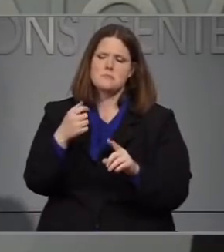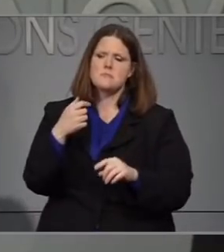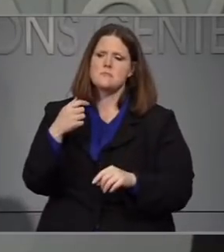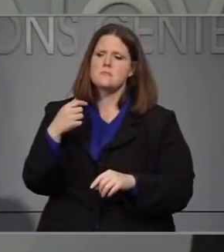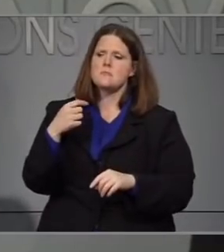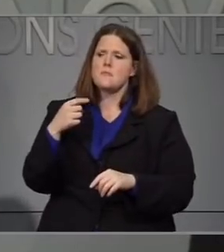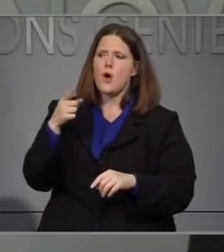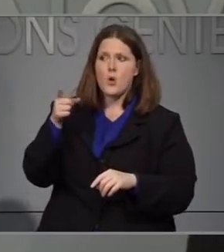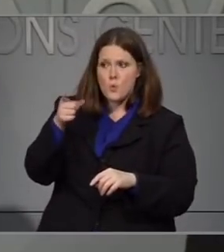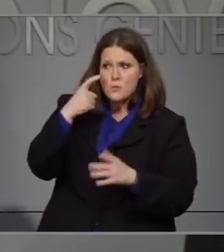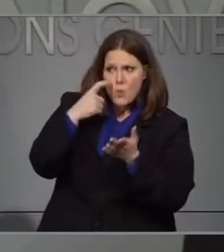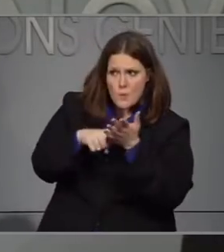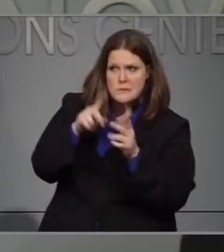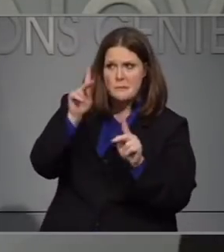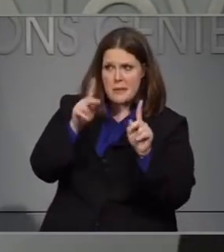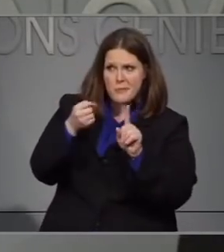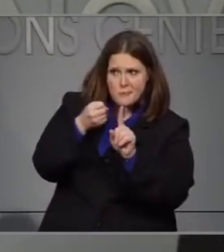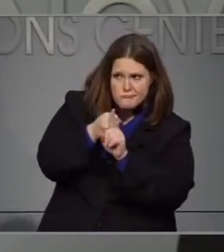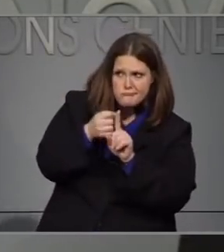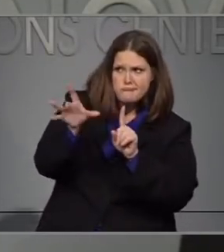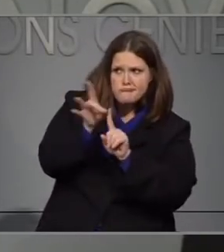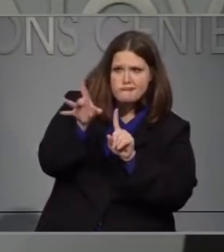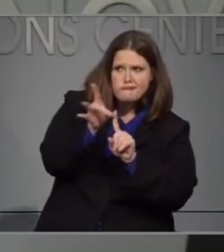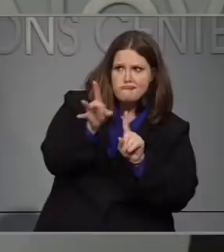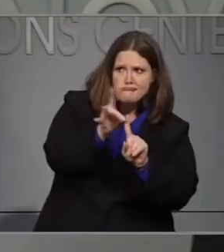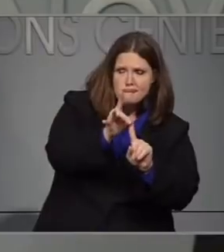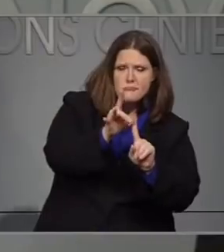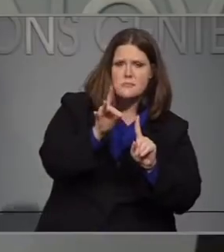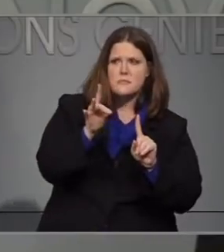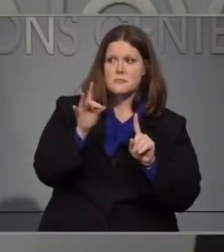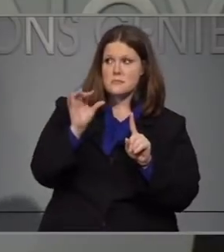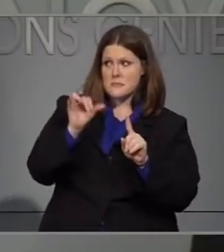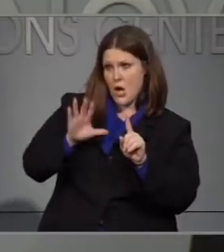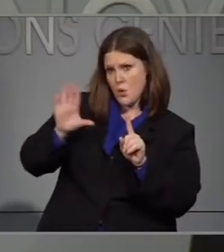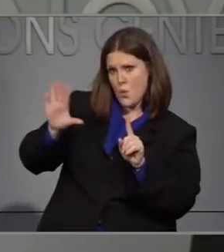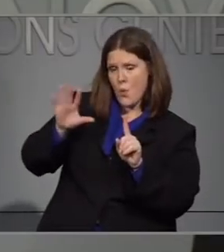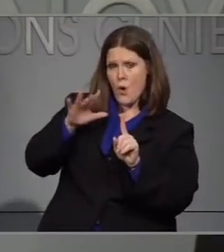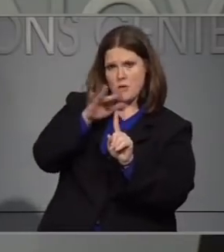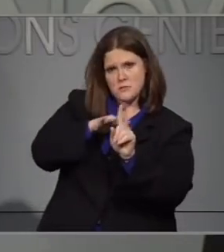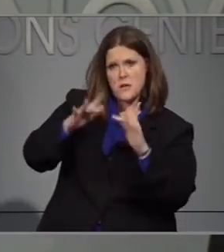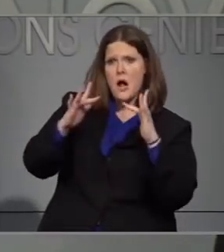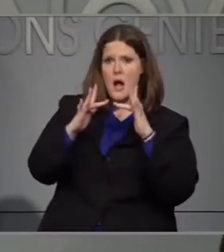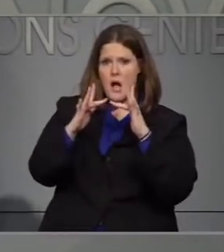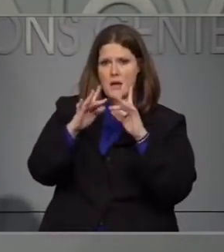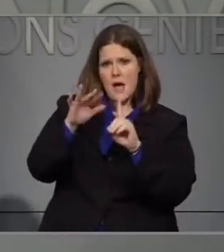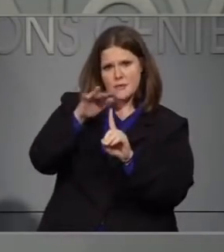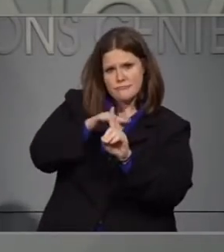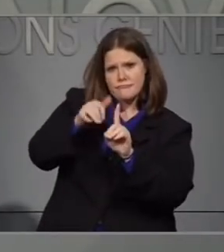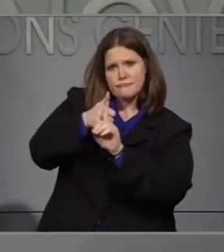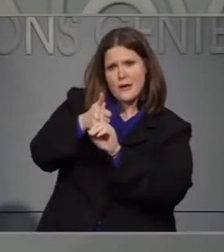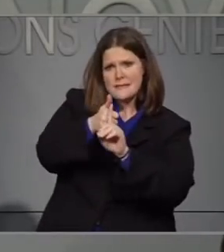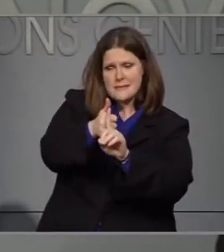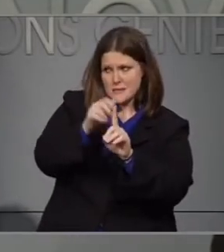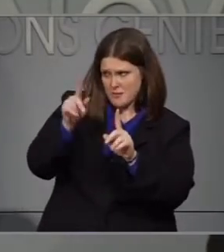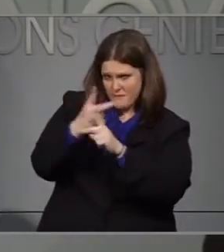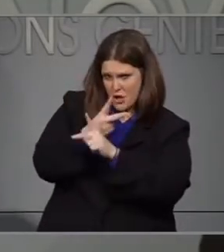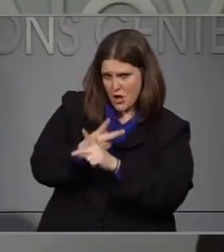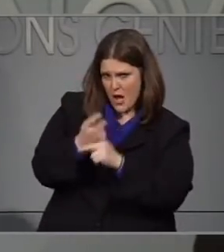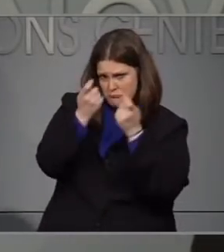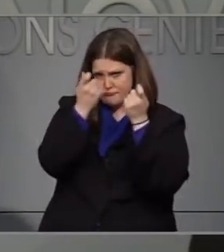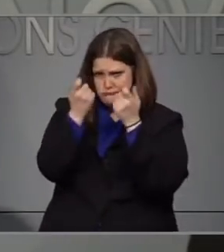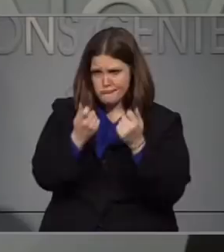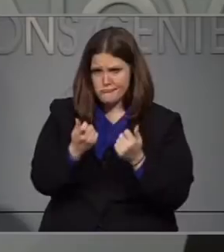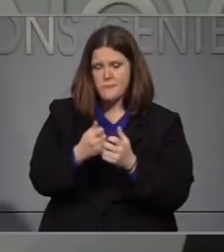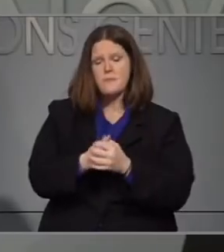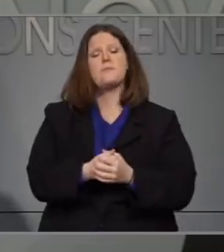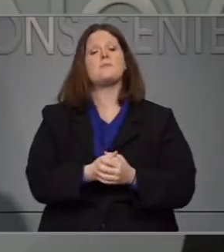these mass gatherings? Are these people getting COVID? Does contact tracing bear that out? Rebecca, thanks for that question. And so I think we are still